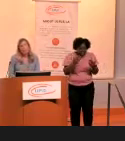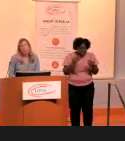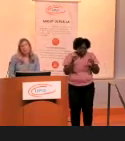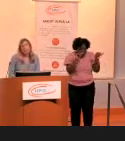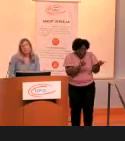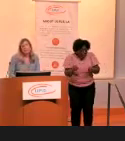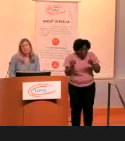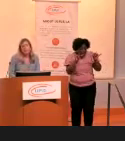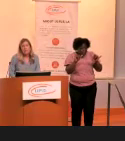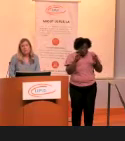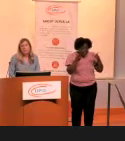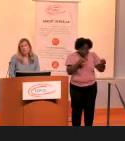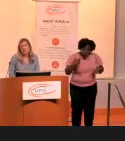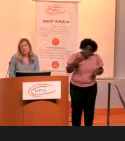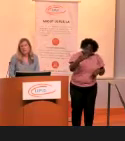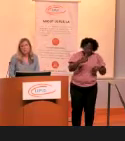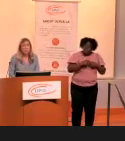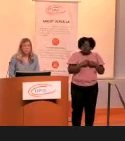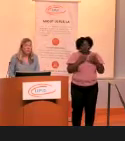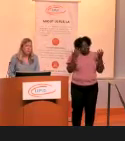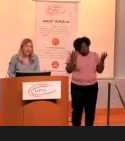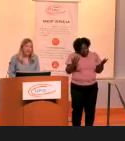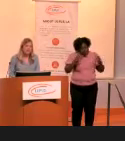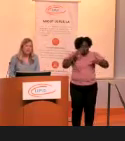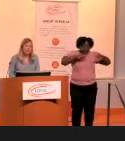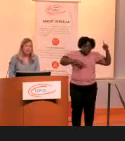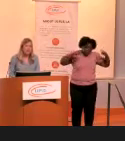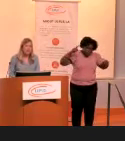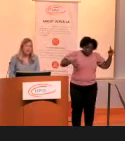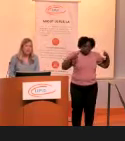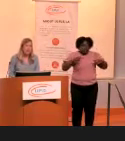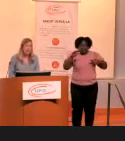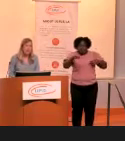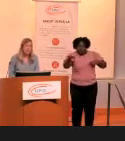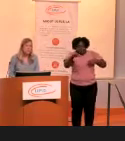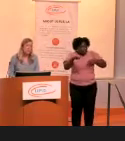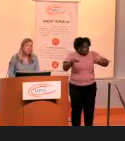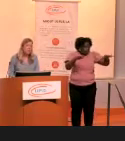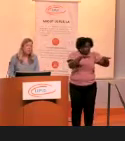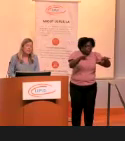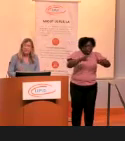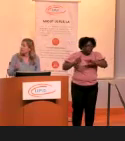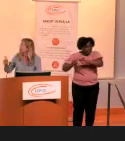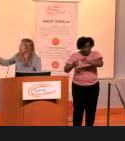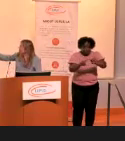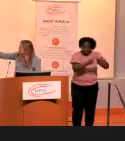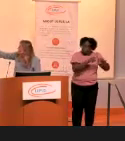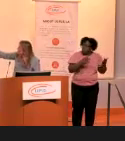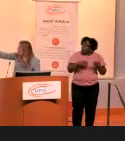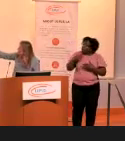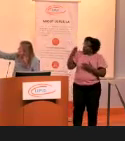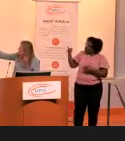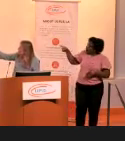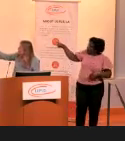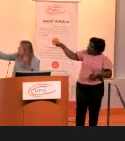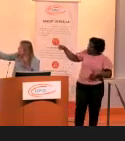It really varies a lot from location to location. In the first here, you can see